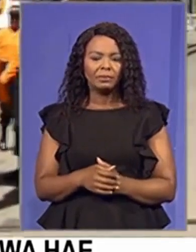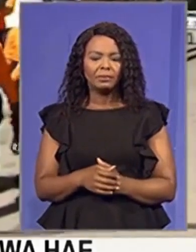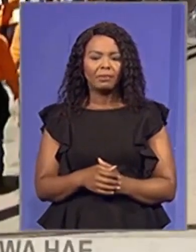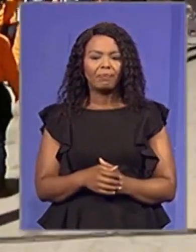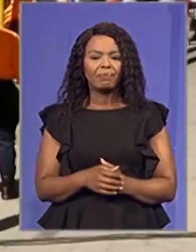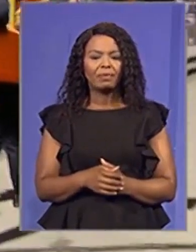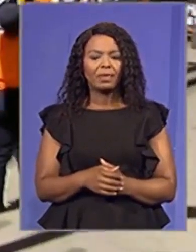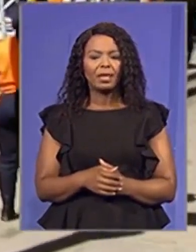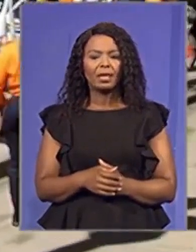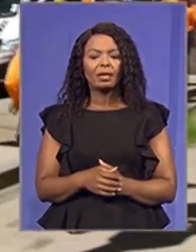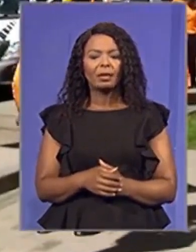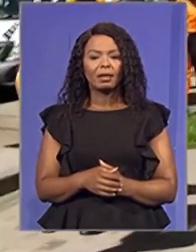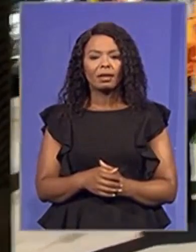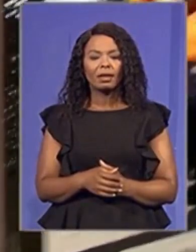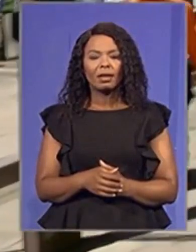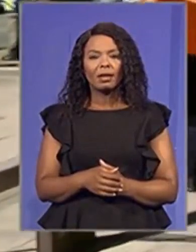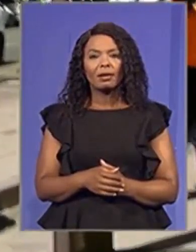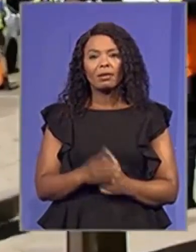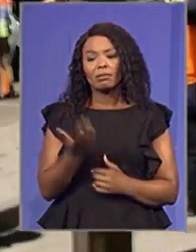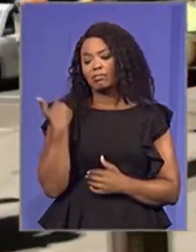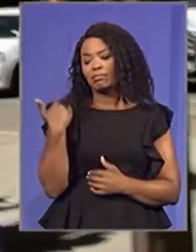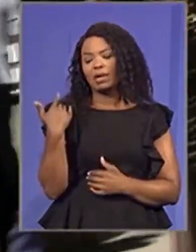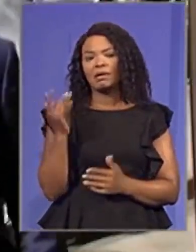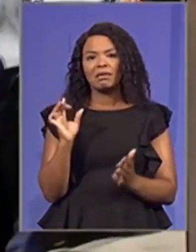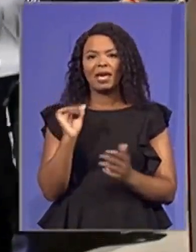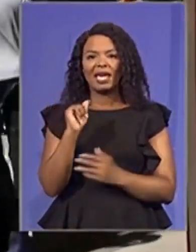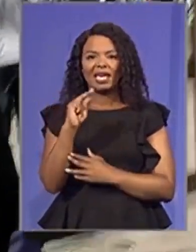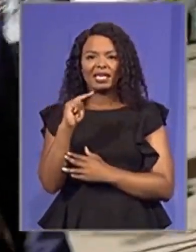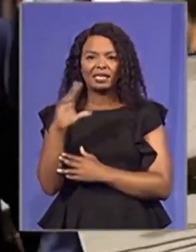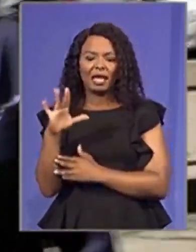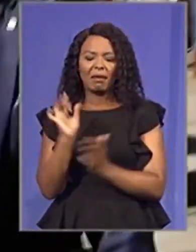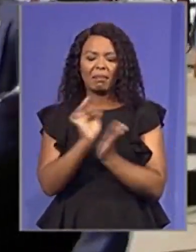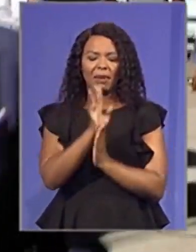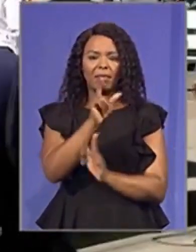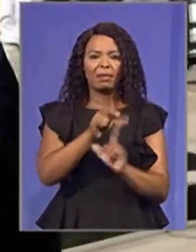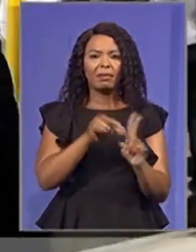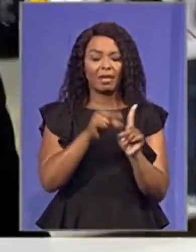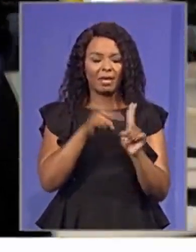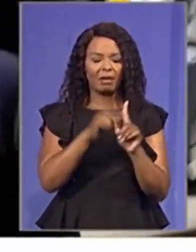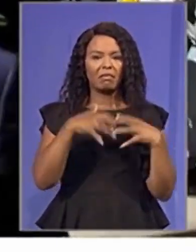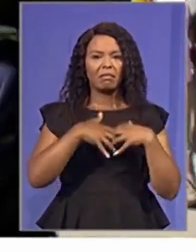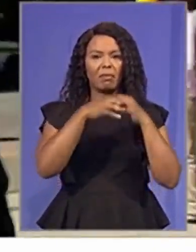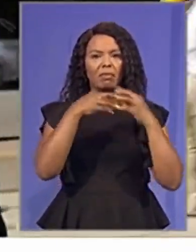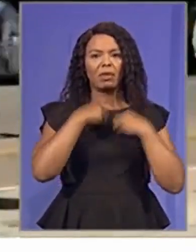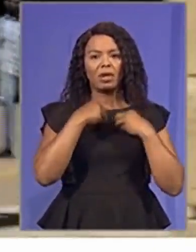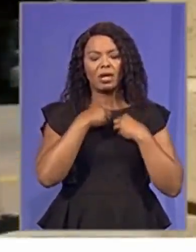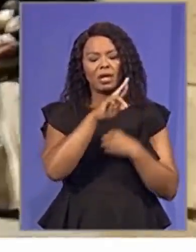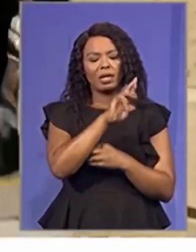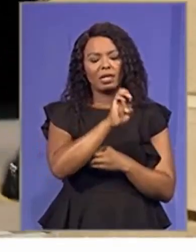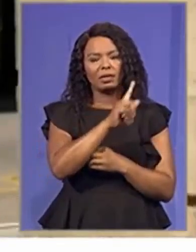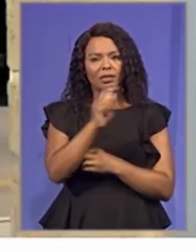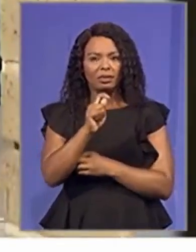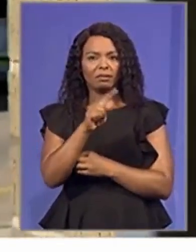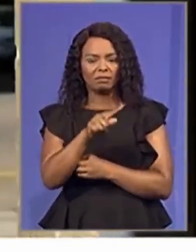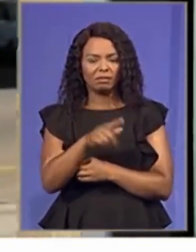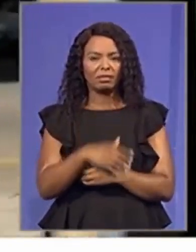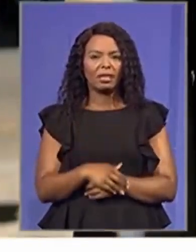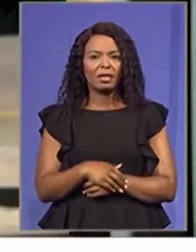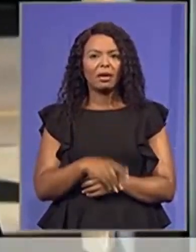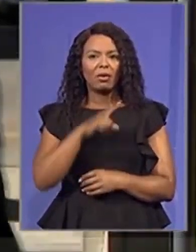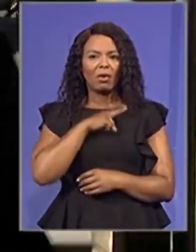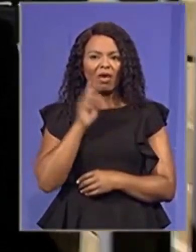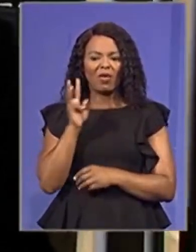Dibeke tse mmalwa ka mora ho lelekwa ke ANC, Niehaus o thehile mokgatlo wa hae ileng Radical Economic Transformation Movement. Le ho sola ANC